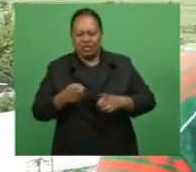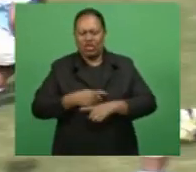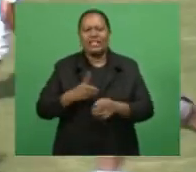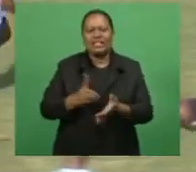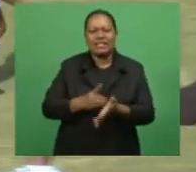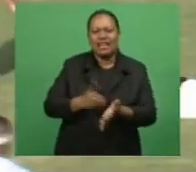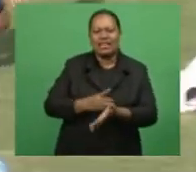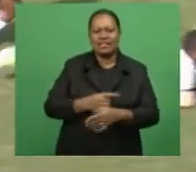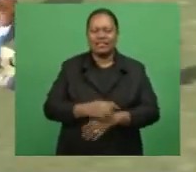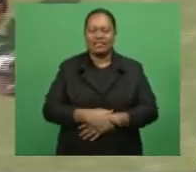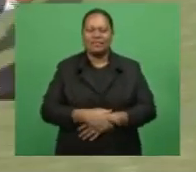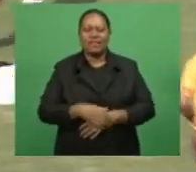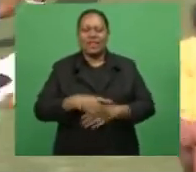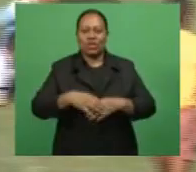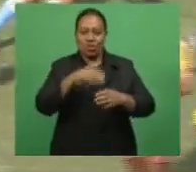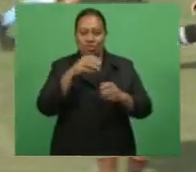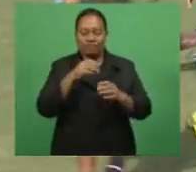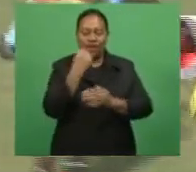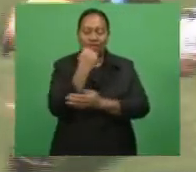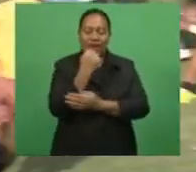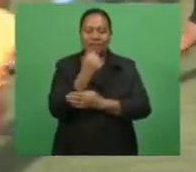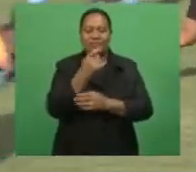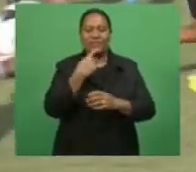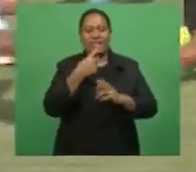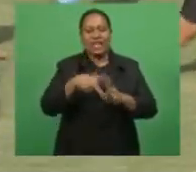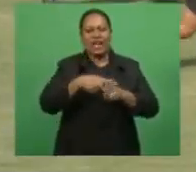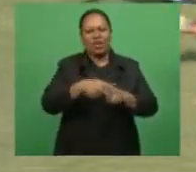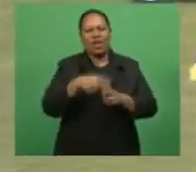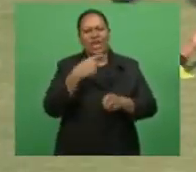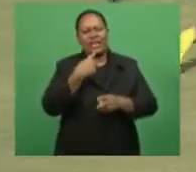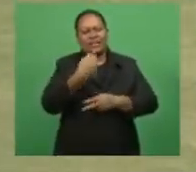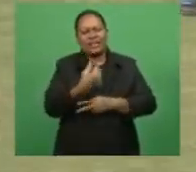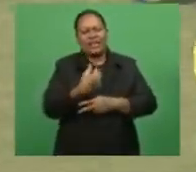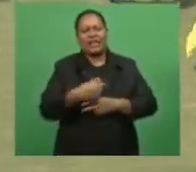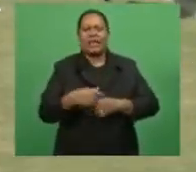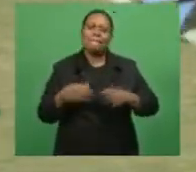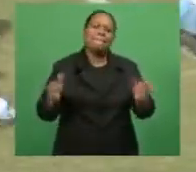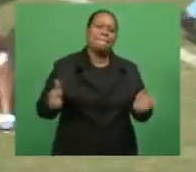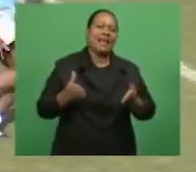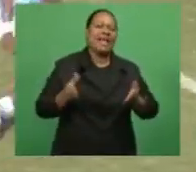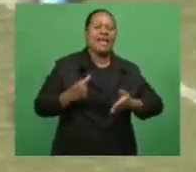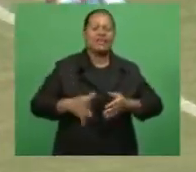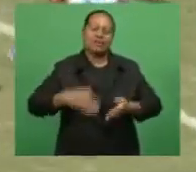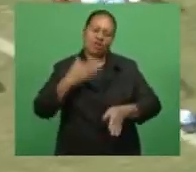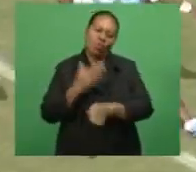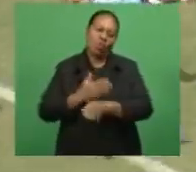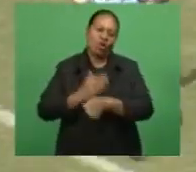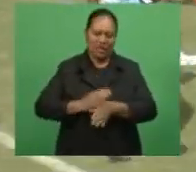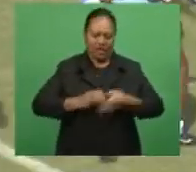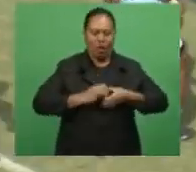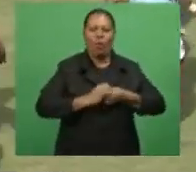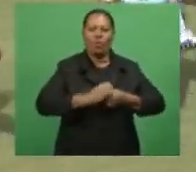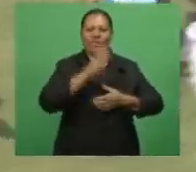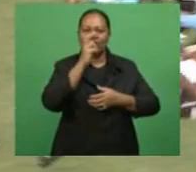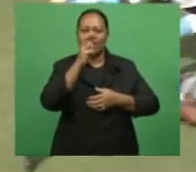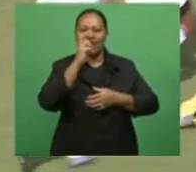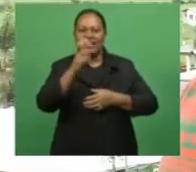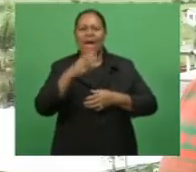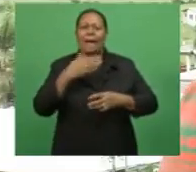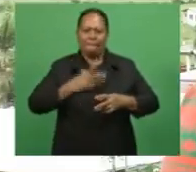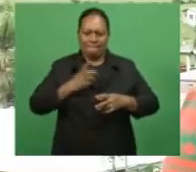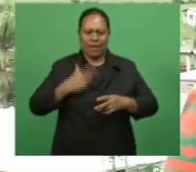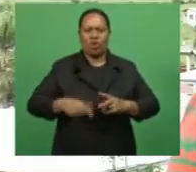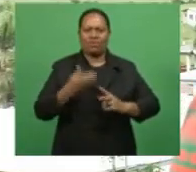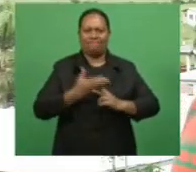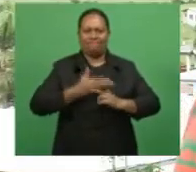dates. Nandrunga Rugby Union Logistic Officer Viliame Ulinadeva says players have been working on their individual training during this lockdown.